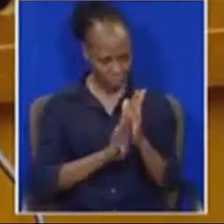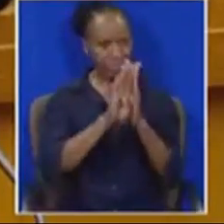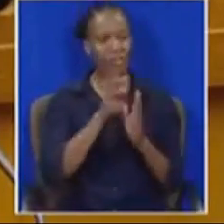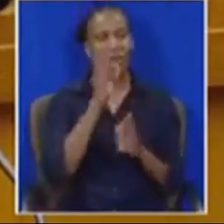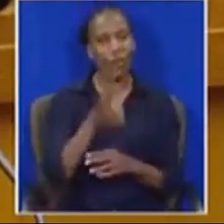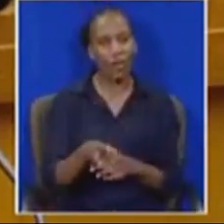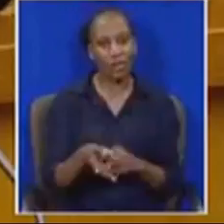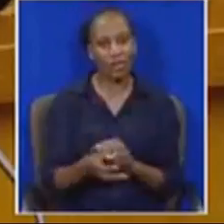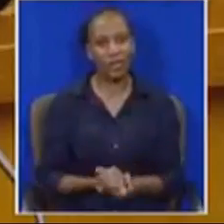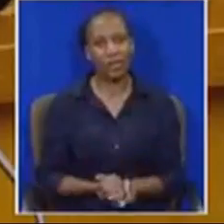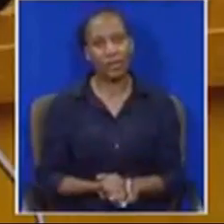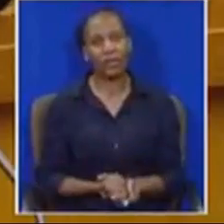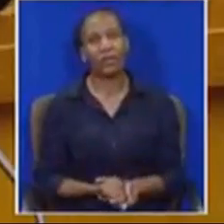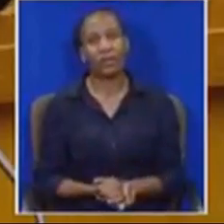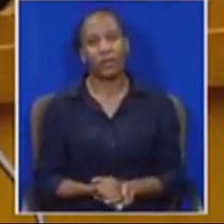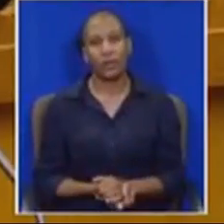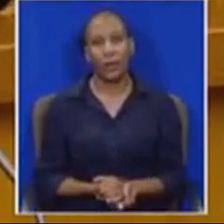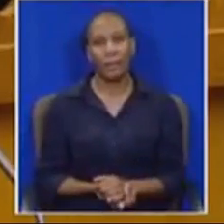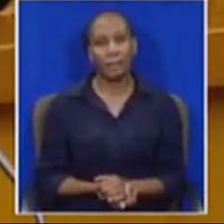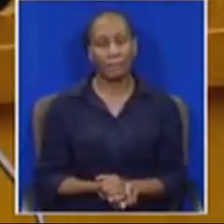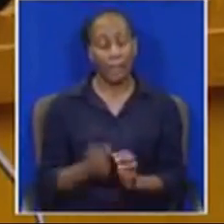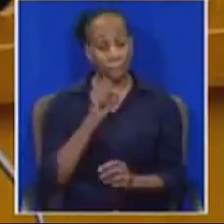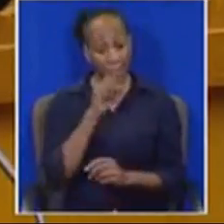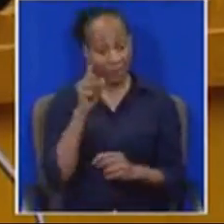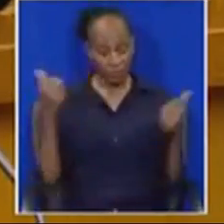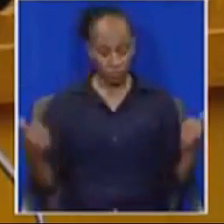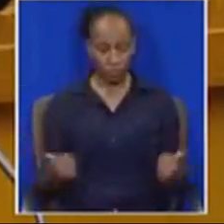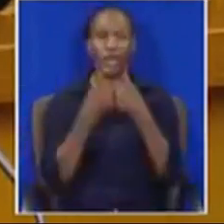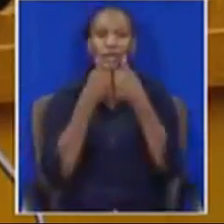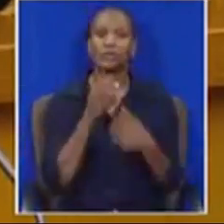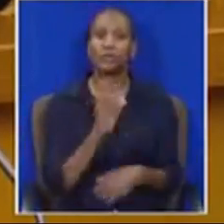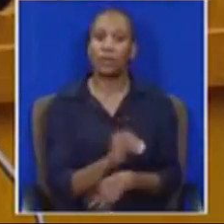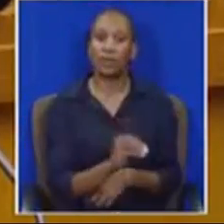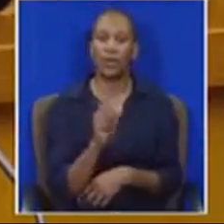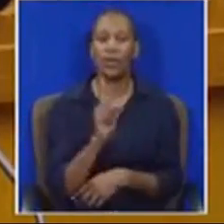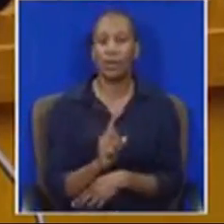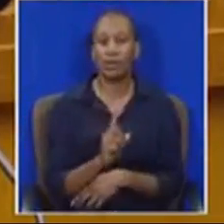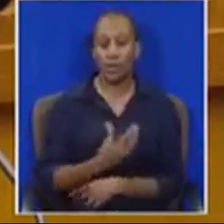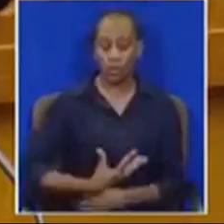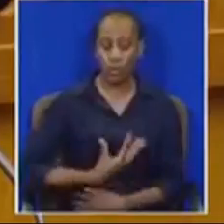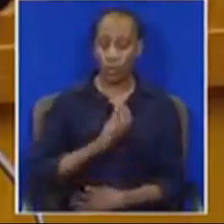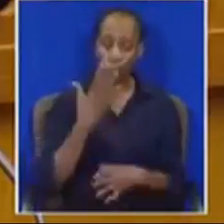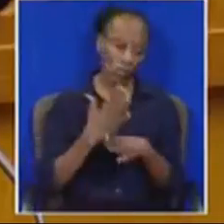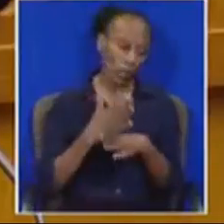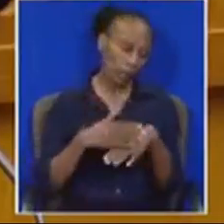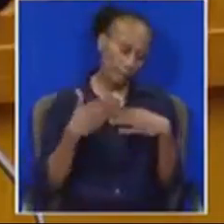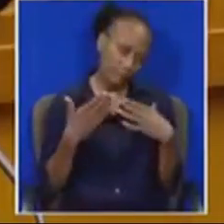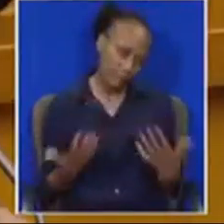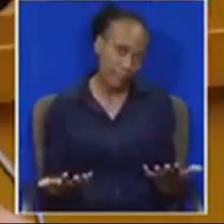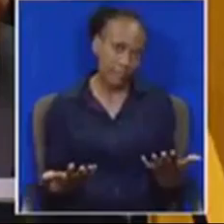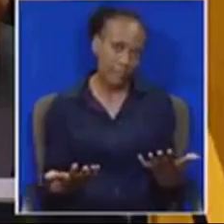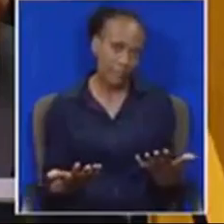Our most grave and most pressing challenge is youth unemployment. It is